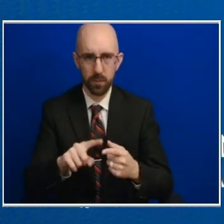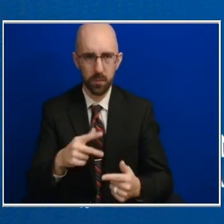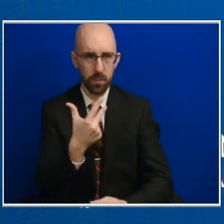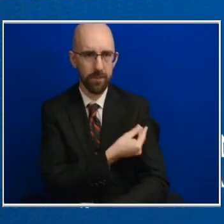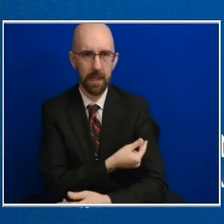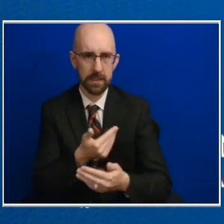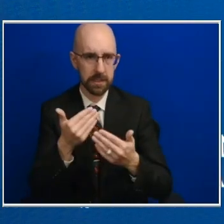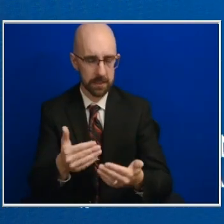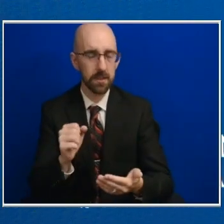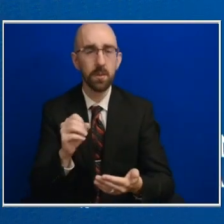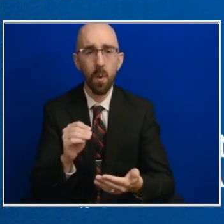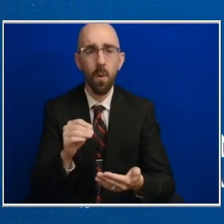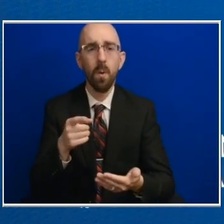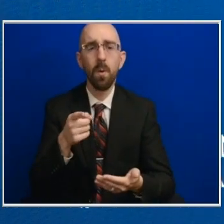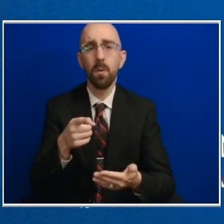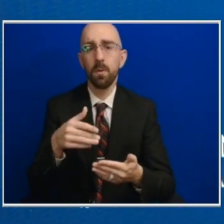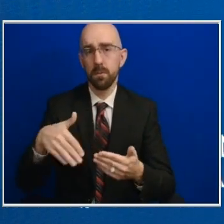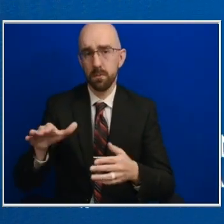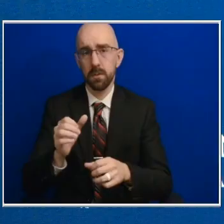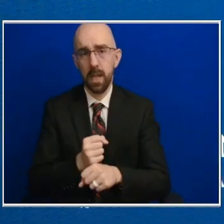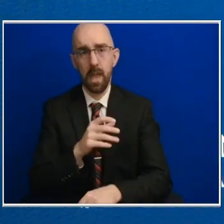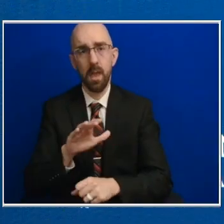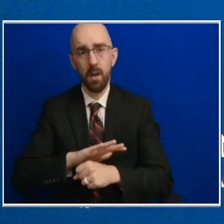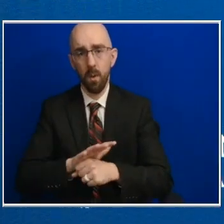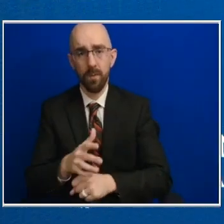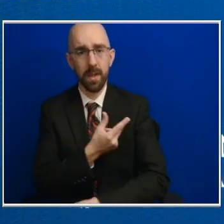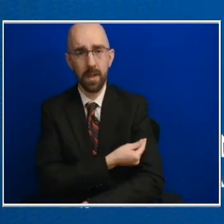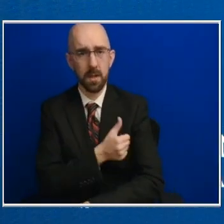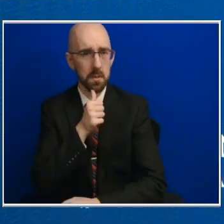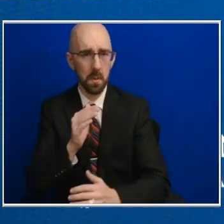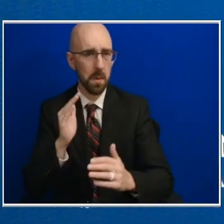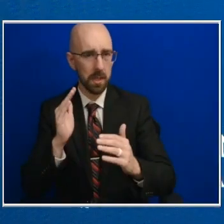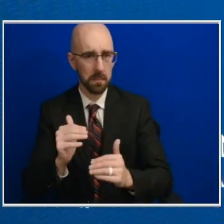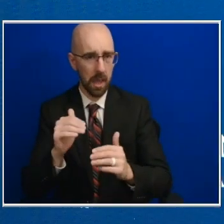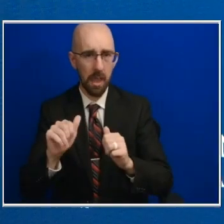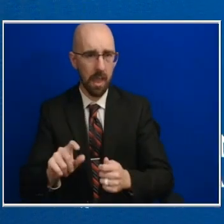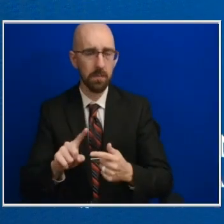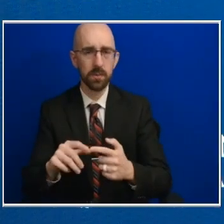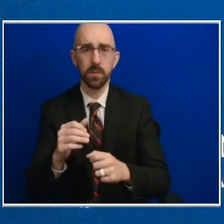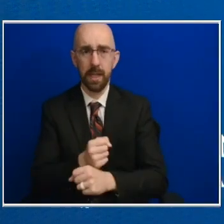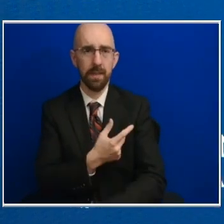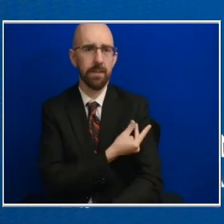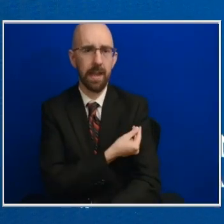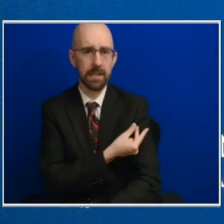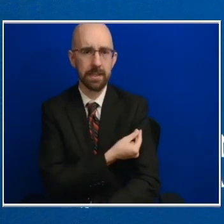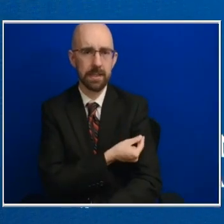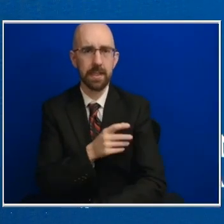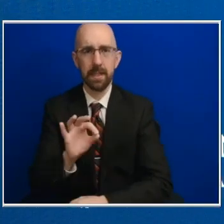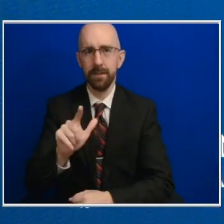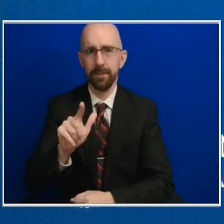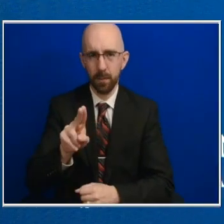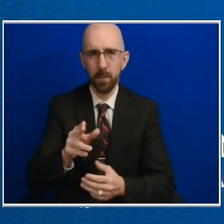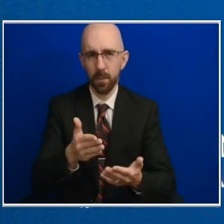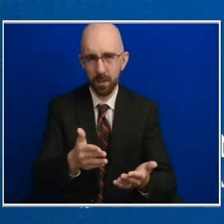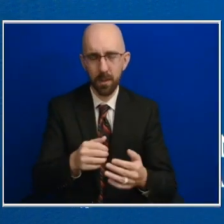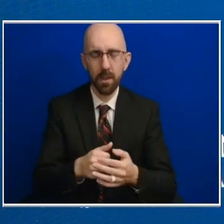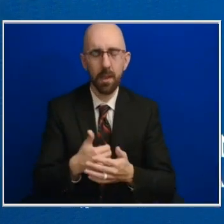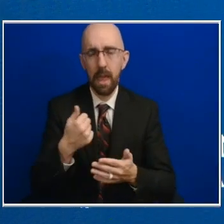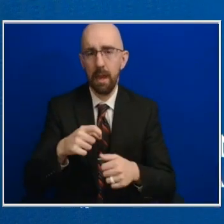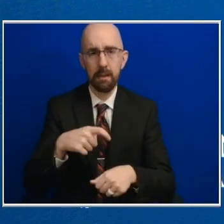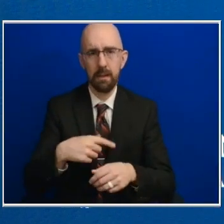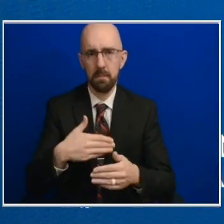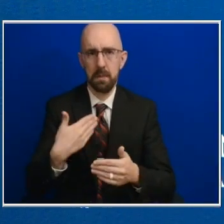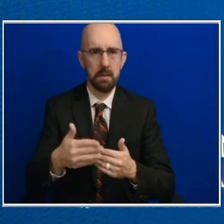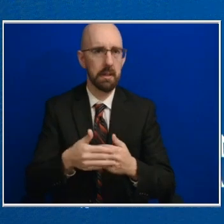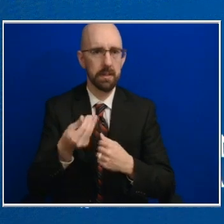you are out getting your COVID vaccine and you don't anticipate being able to get the vaccine, the influenza vaccine, anytime in the next few weeks, then go